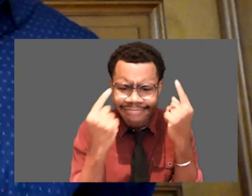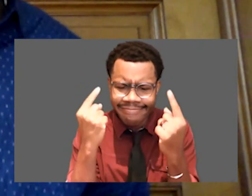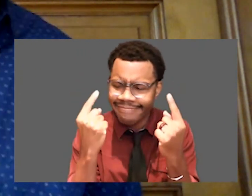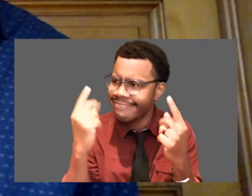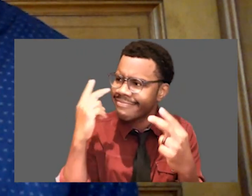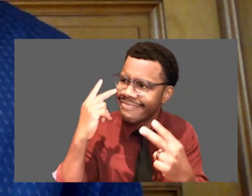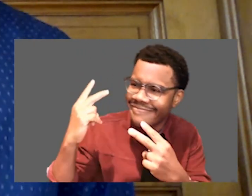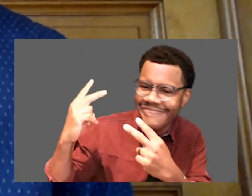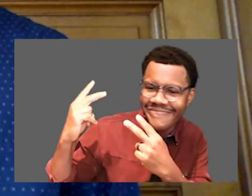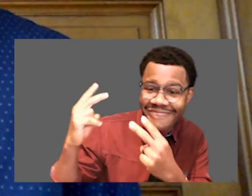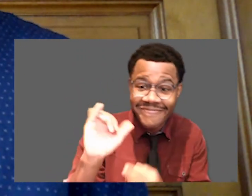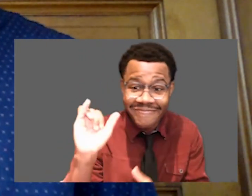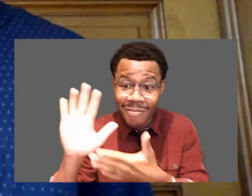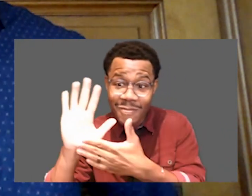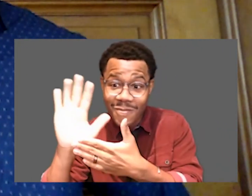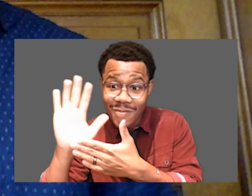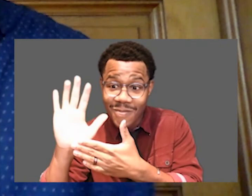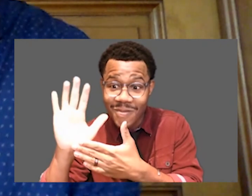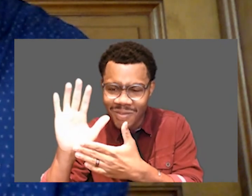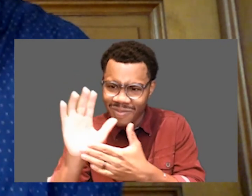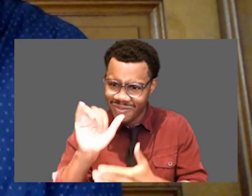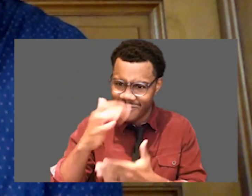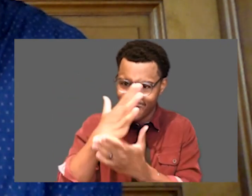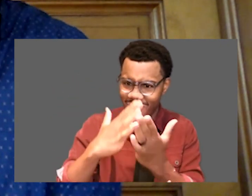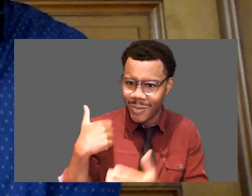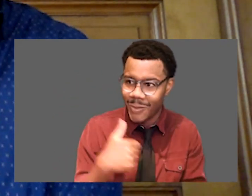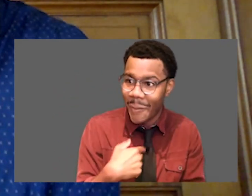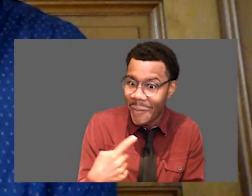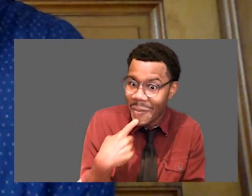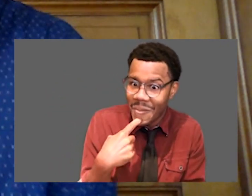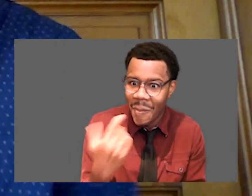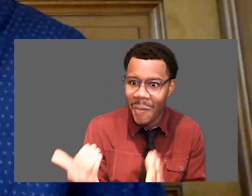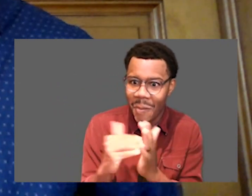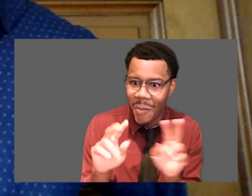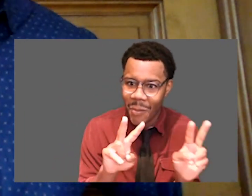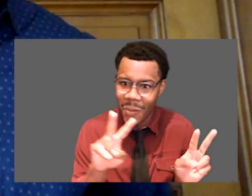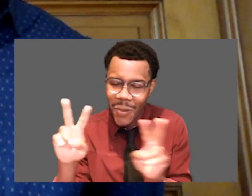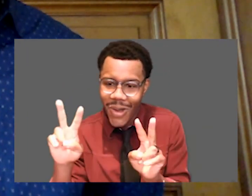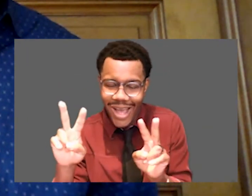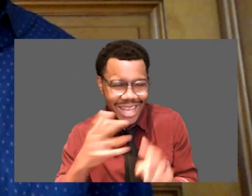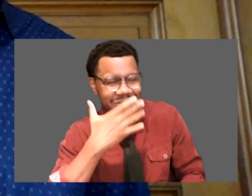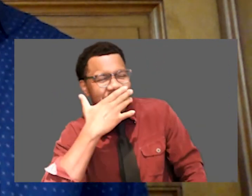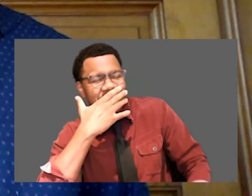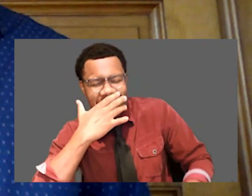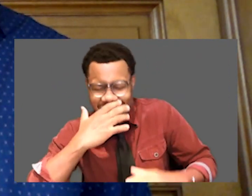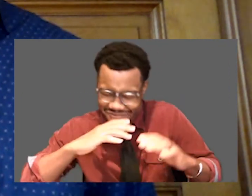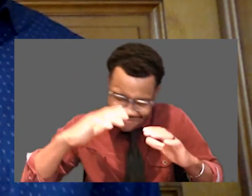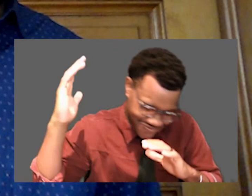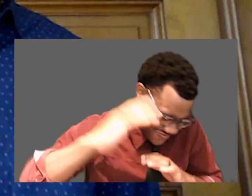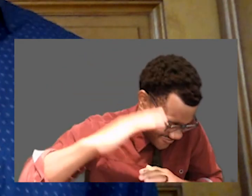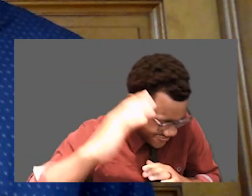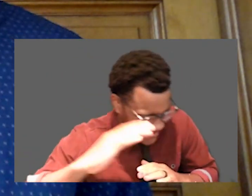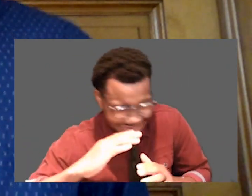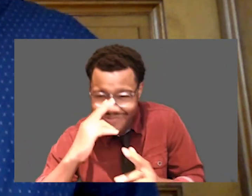like a good old movie. It's the part we miss that draws us back. laughing into each other's shoulders because we know